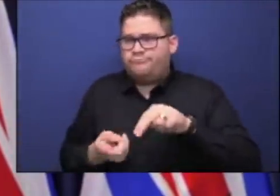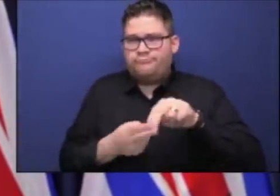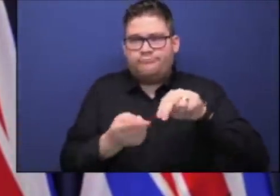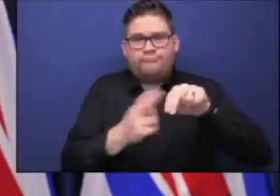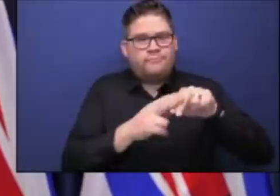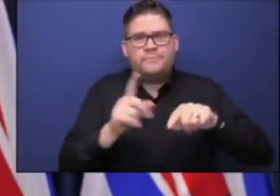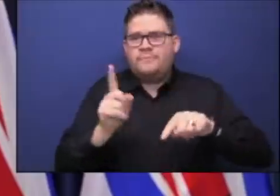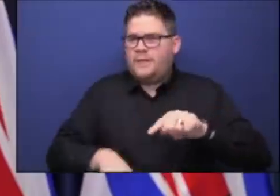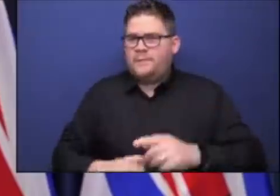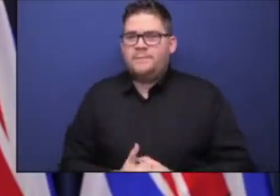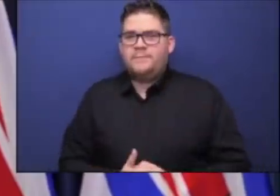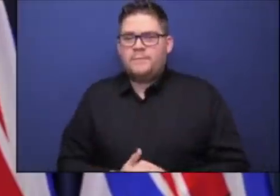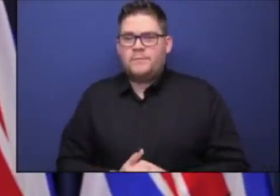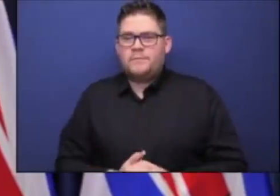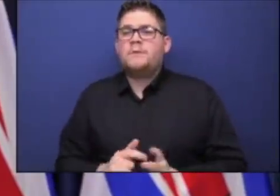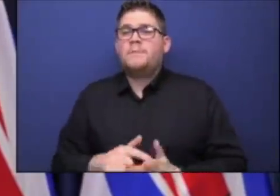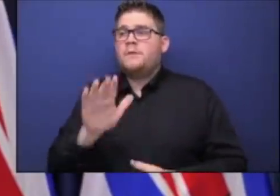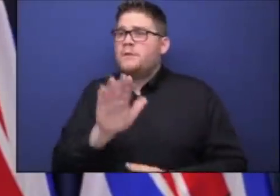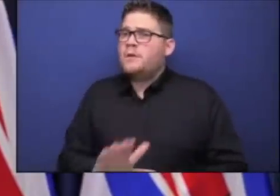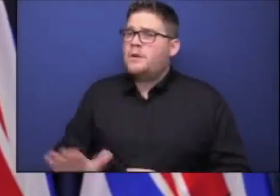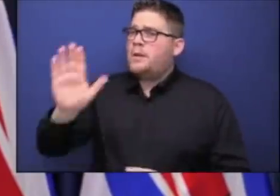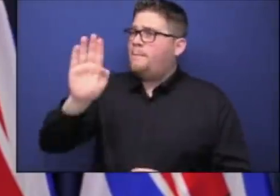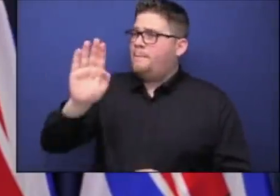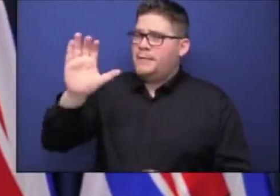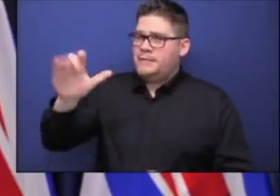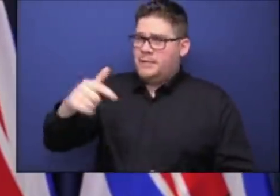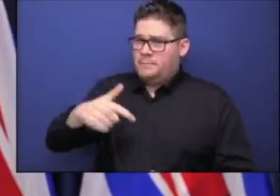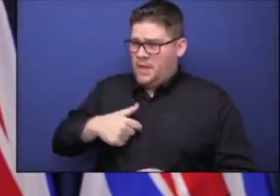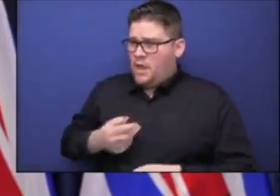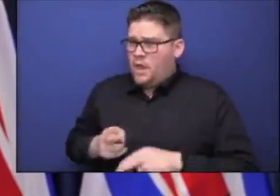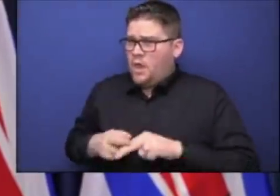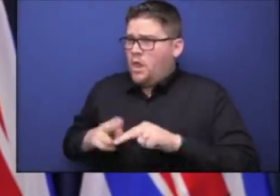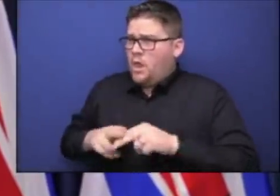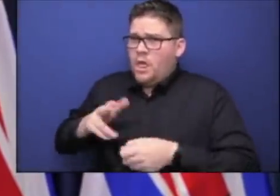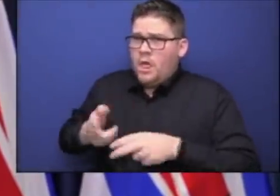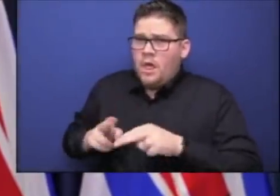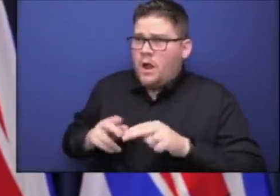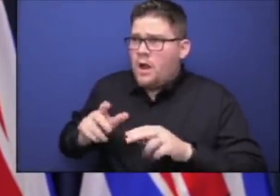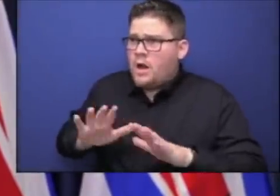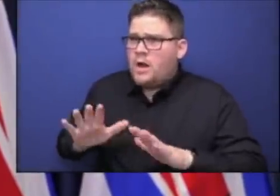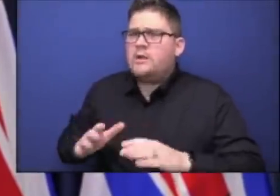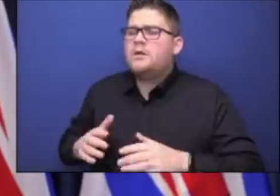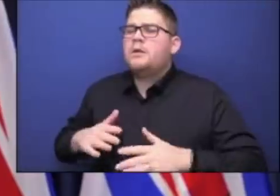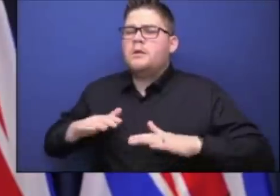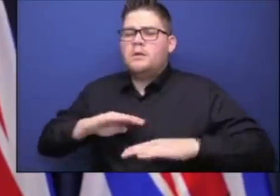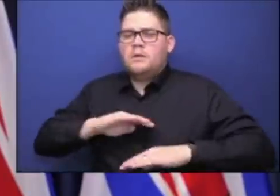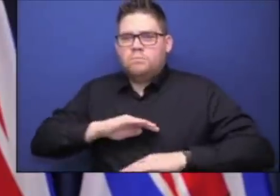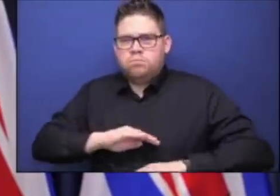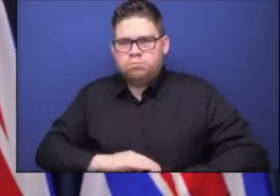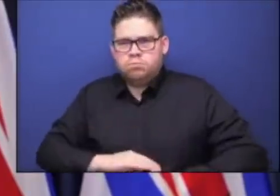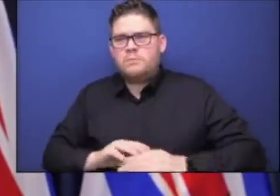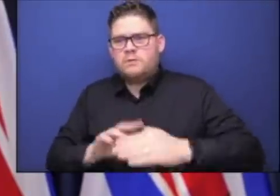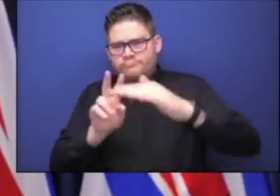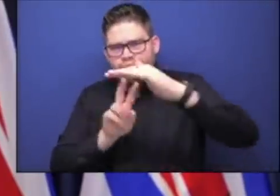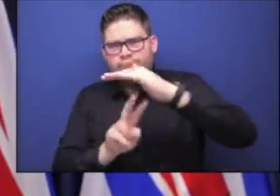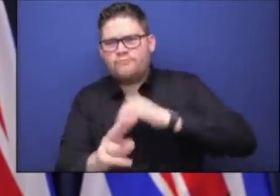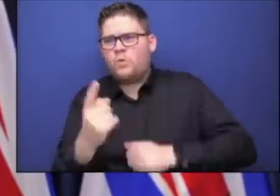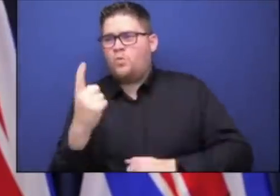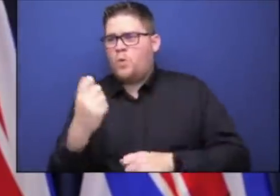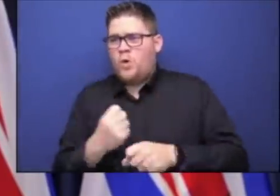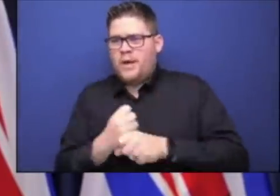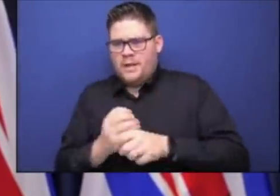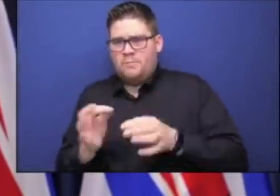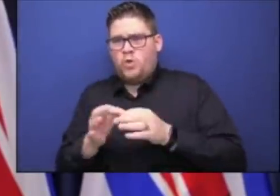more affordable, and this makes it so that people can plan ahead. Moving beyond 2021, we've also made sure to change the